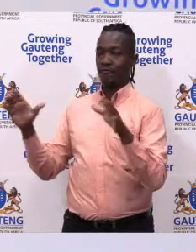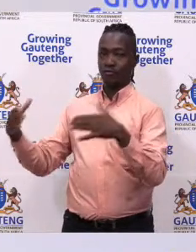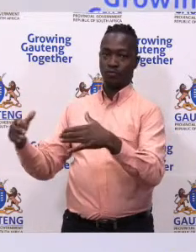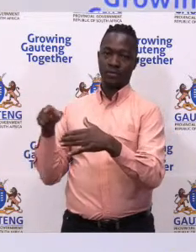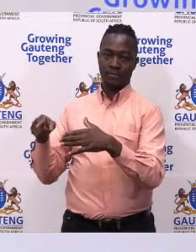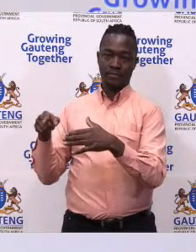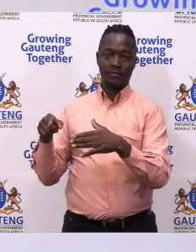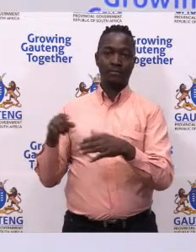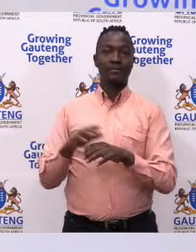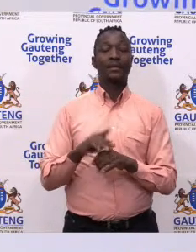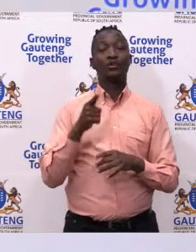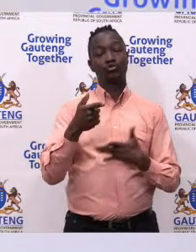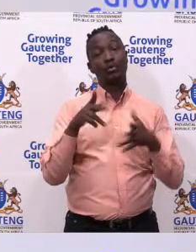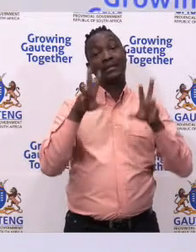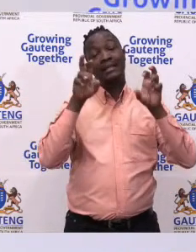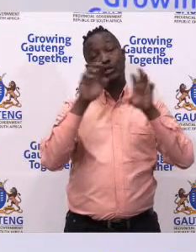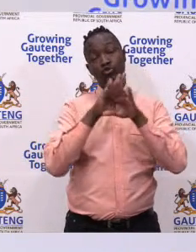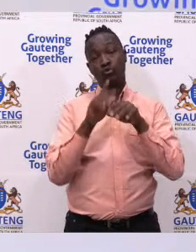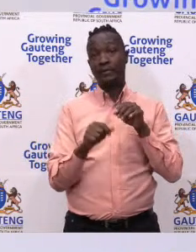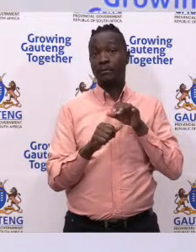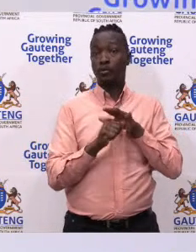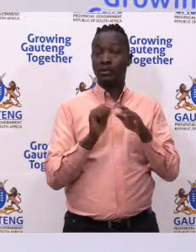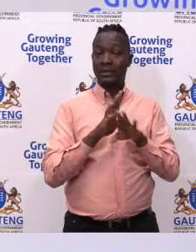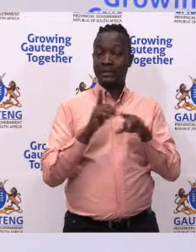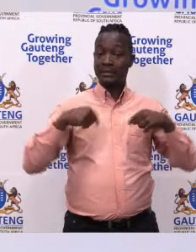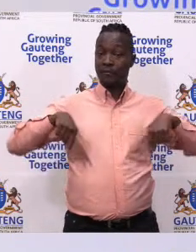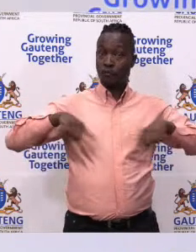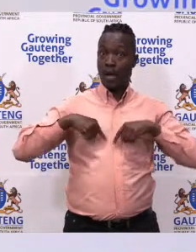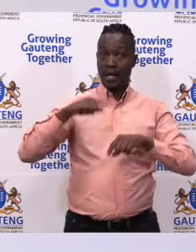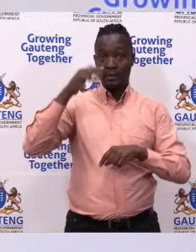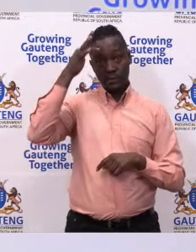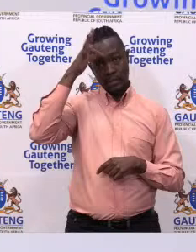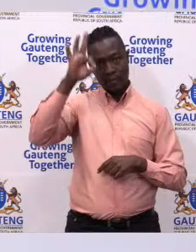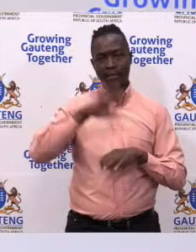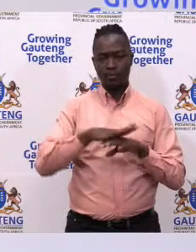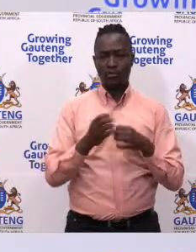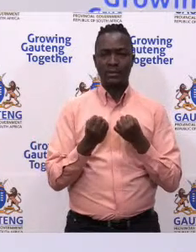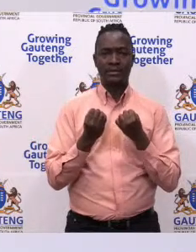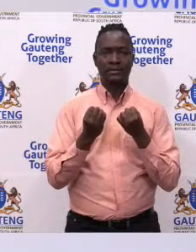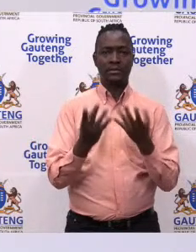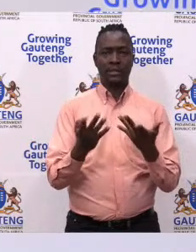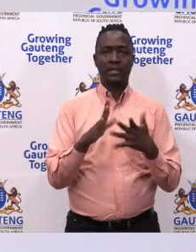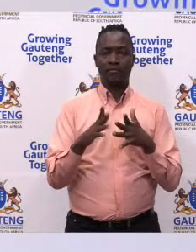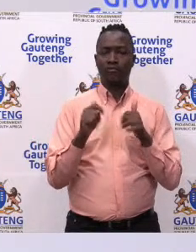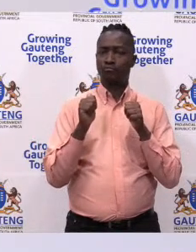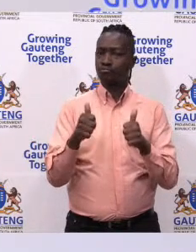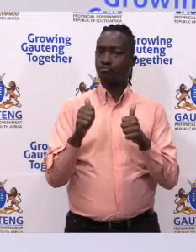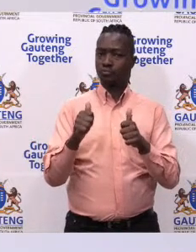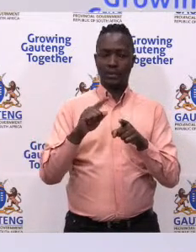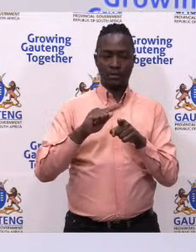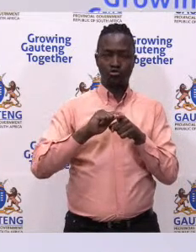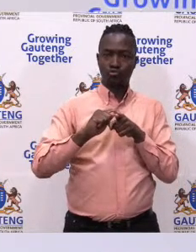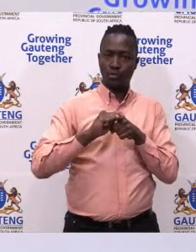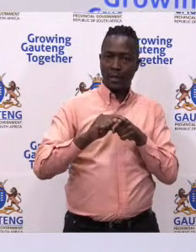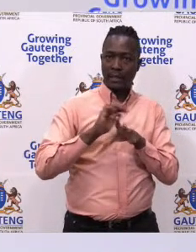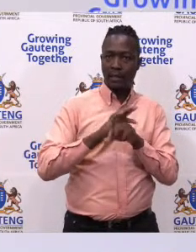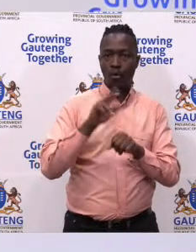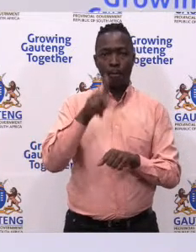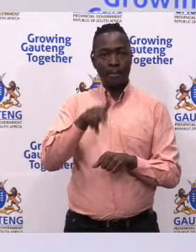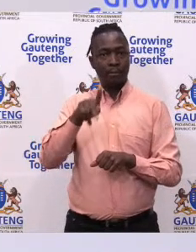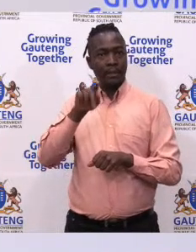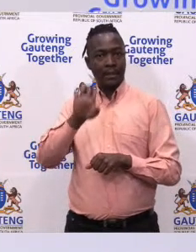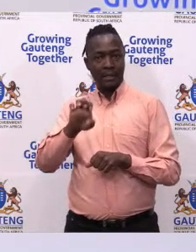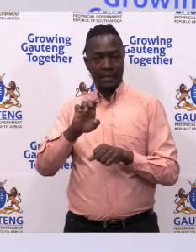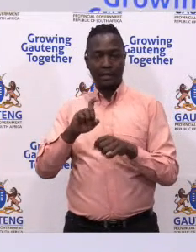downplaying the issue and the importance of us as government to provide adequate training and adequate PPE of